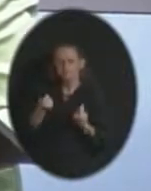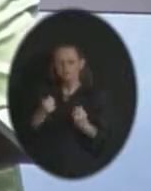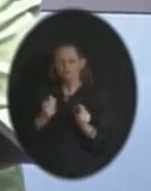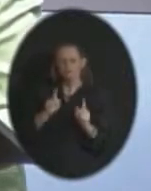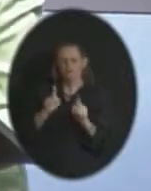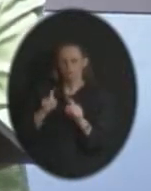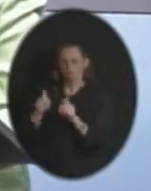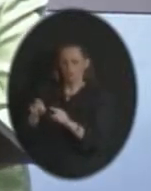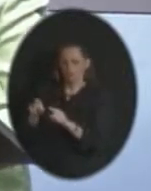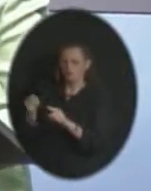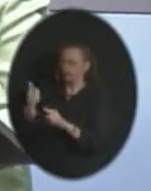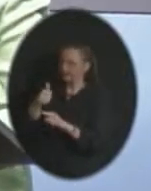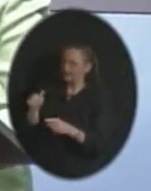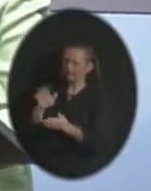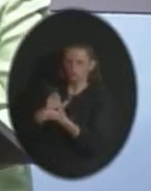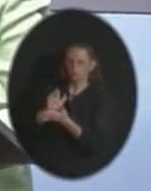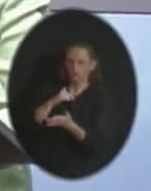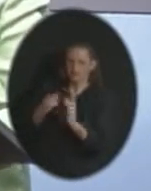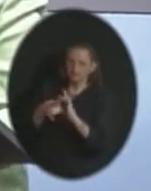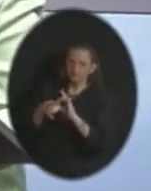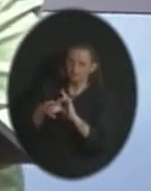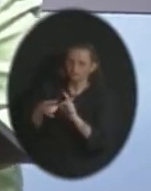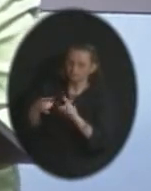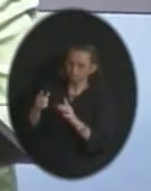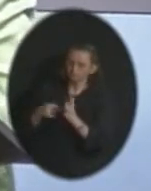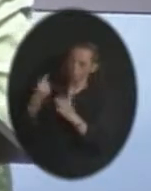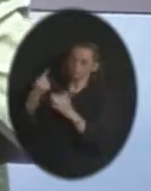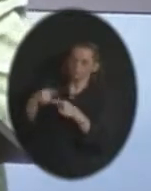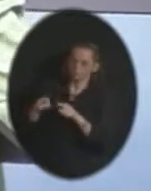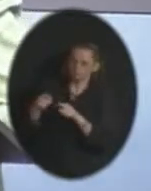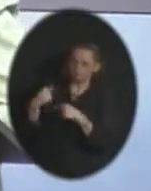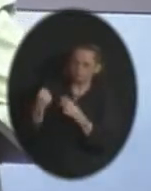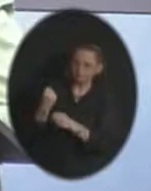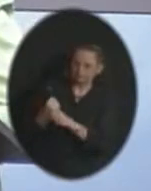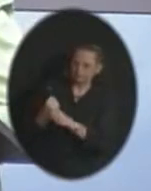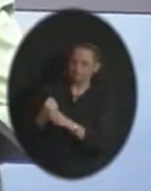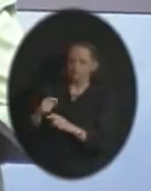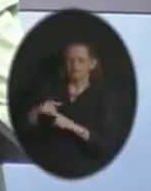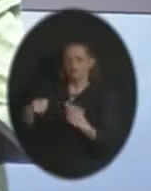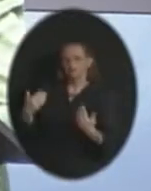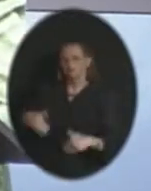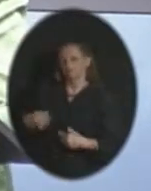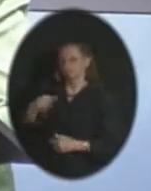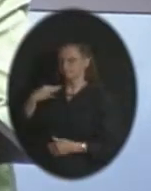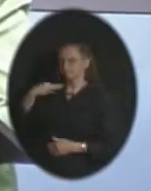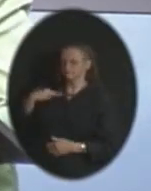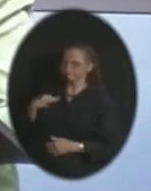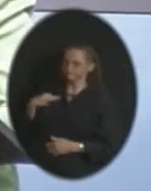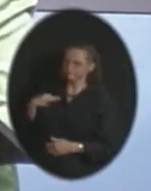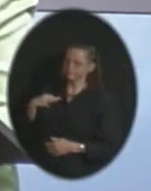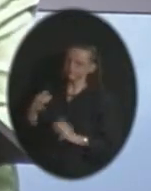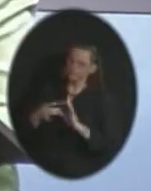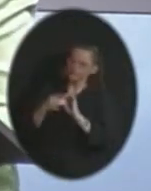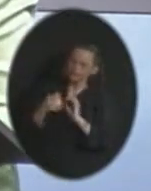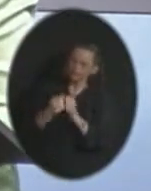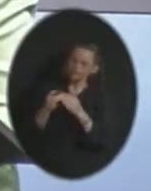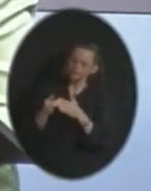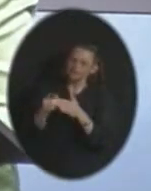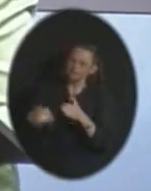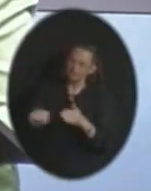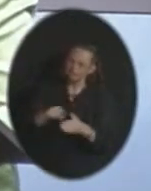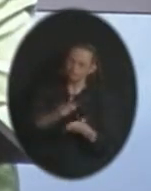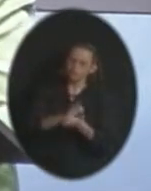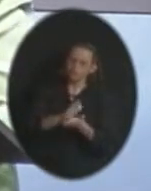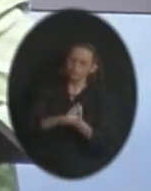was connected to at least once during the year. But it's been so beneficial to connect with the leadership in those schools, to connect with the people who are on those